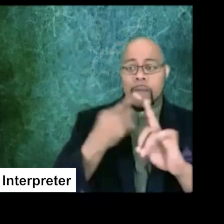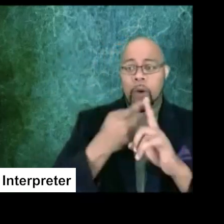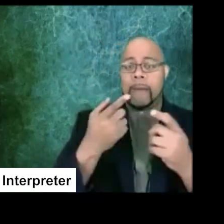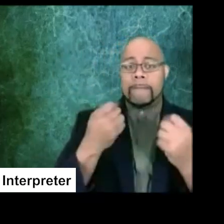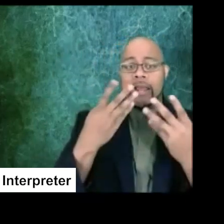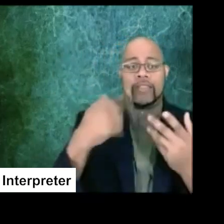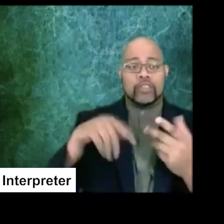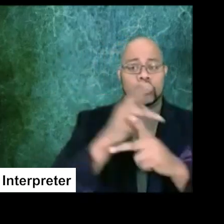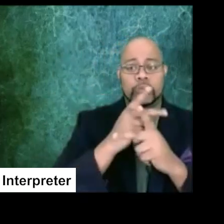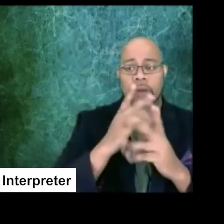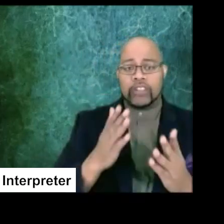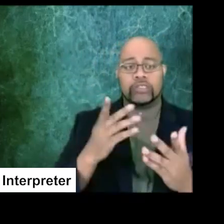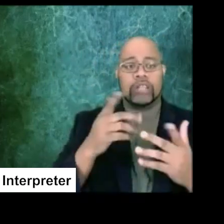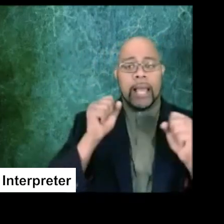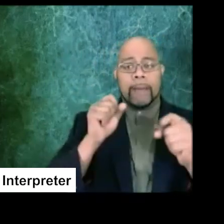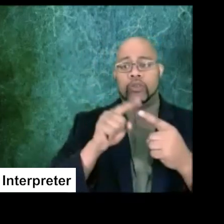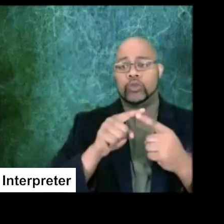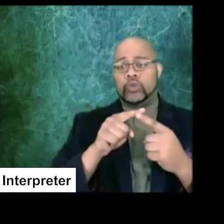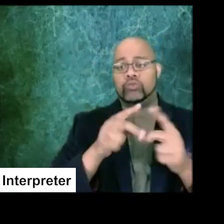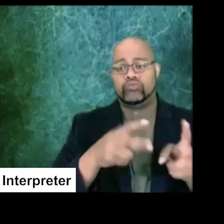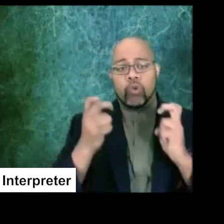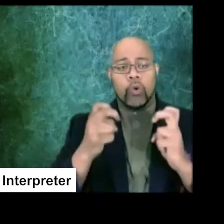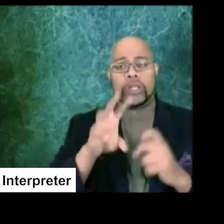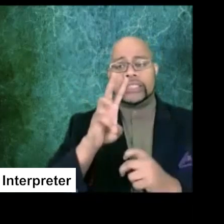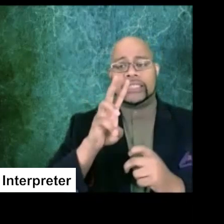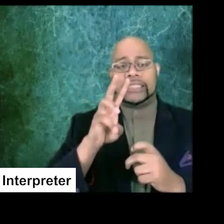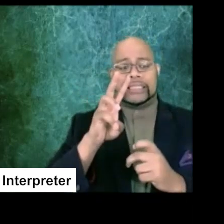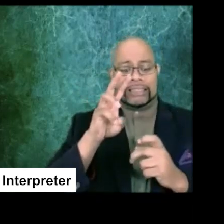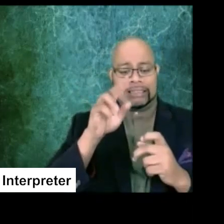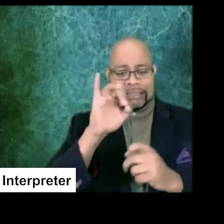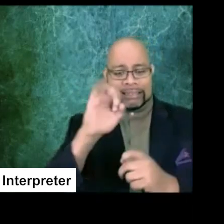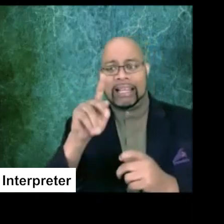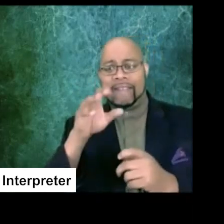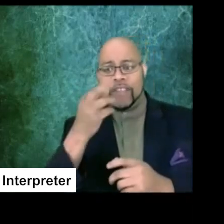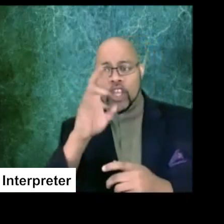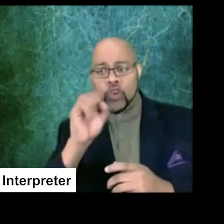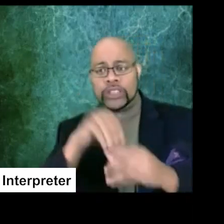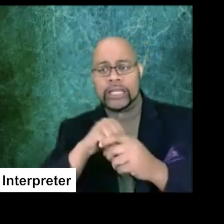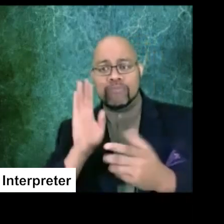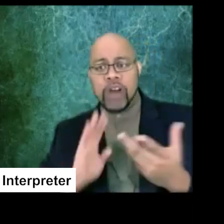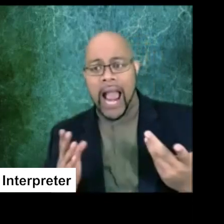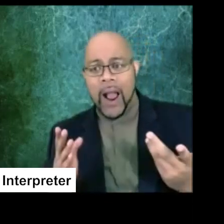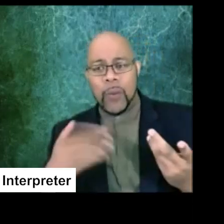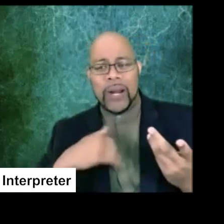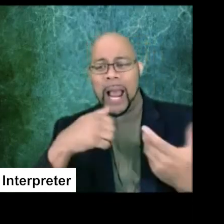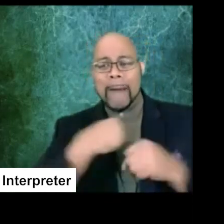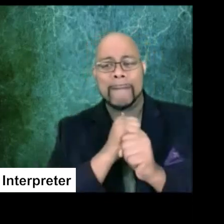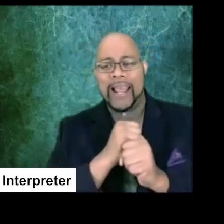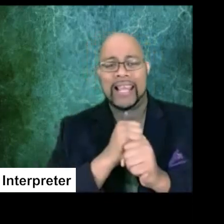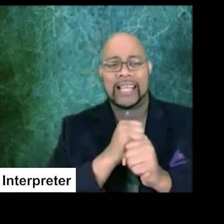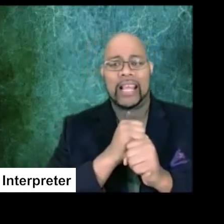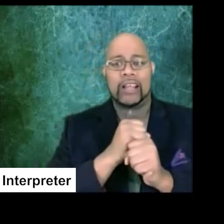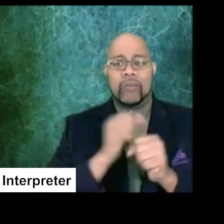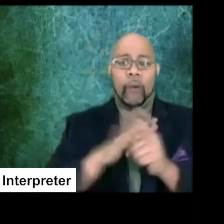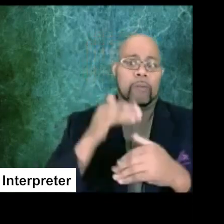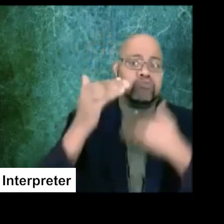AAC providers are capable of drawing stick figures in brown. So we're not making very fast progress